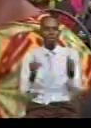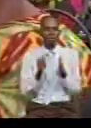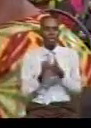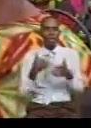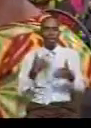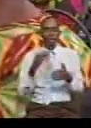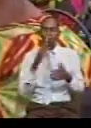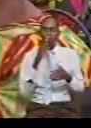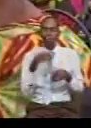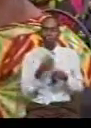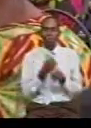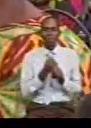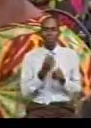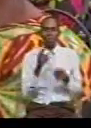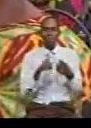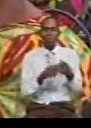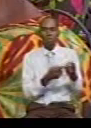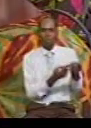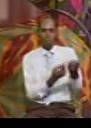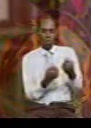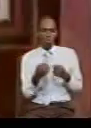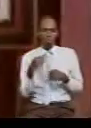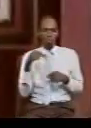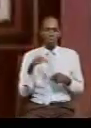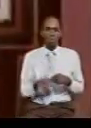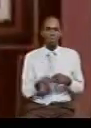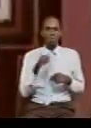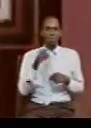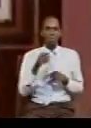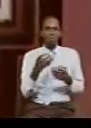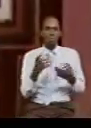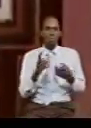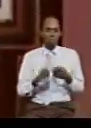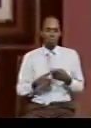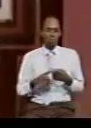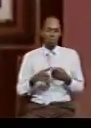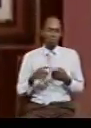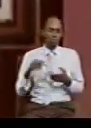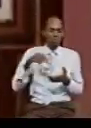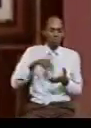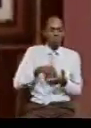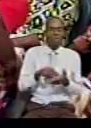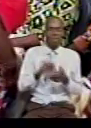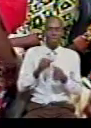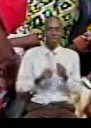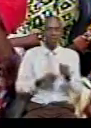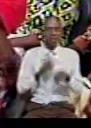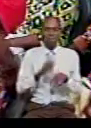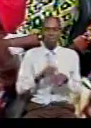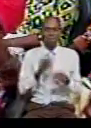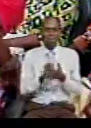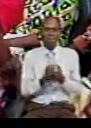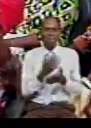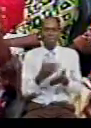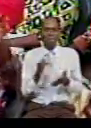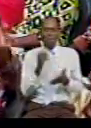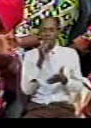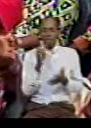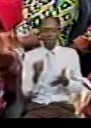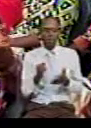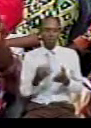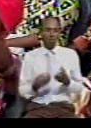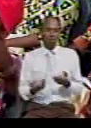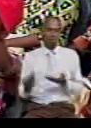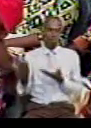down, the force of gravity, you want to rise, every time it's pulling you down. At the time of